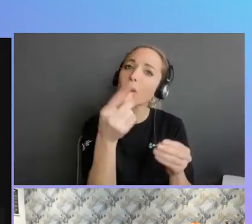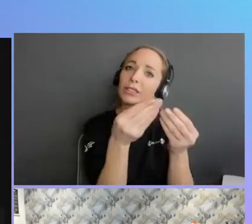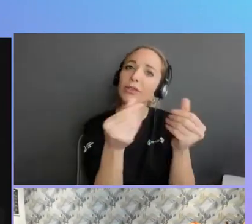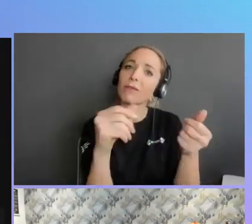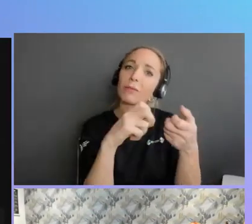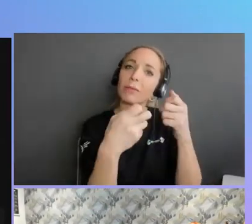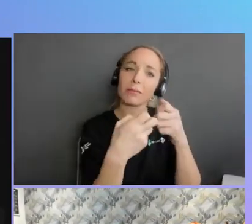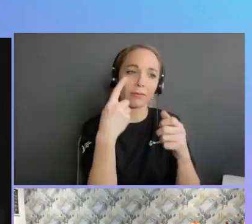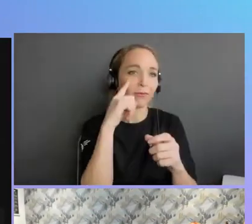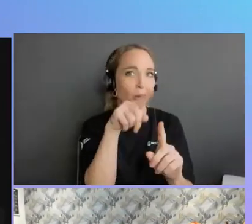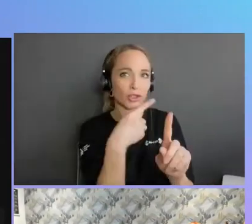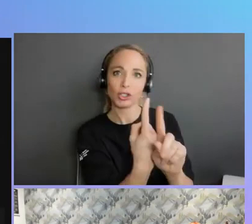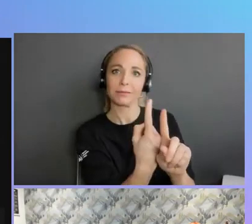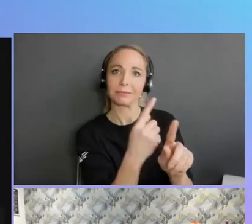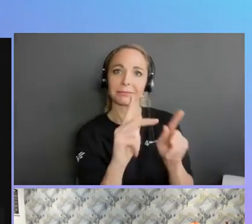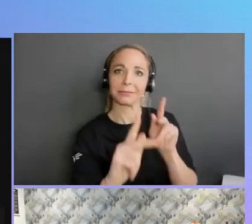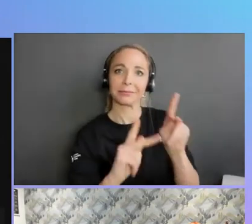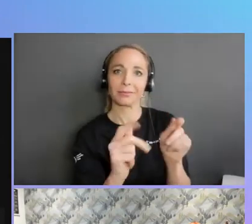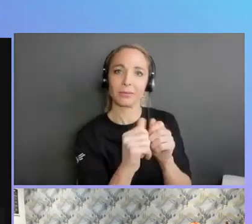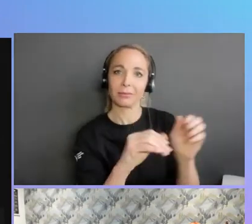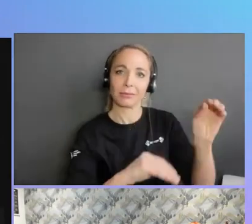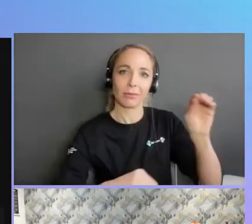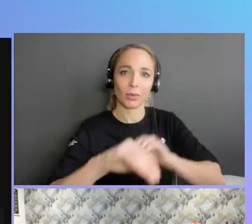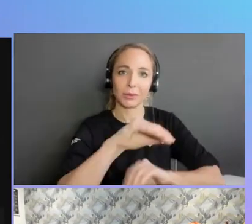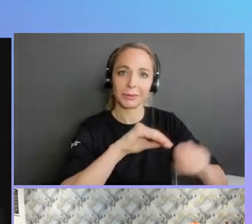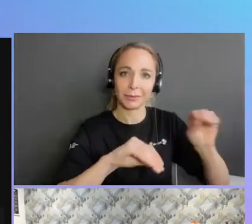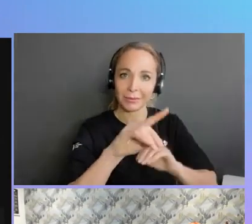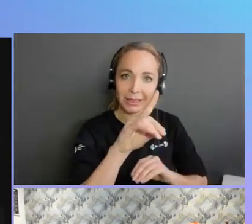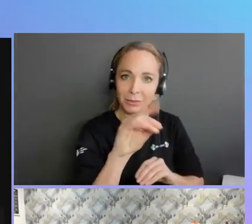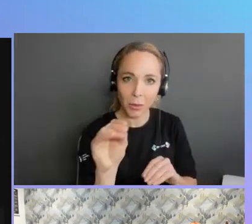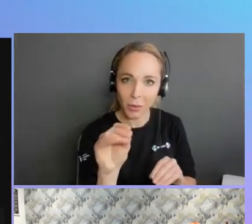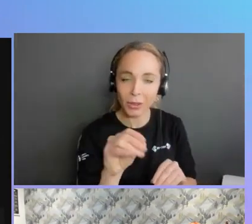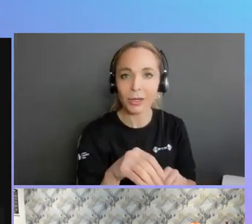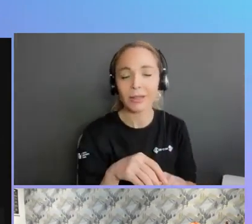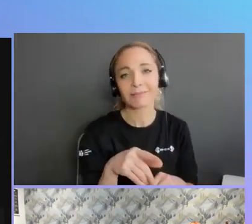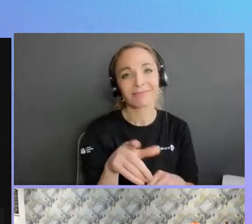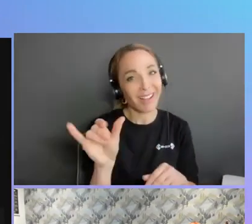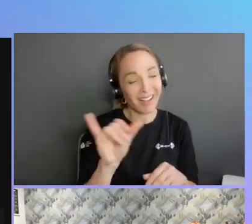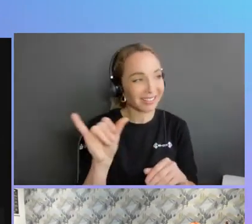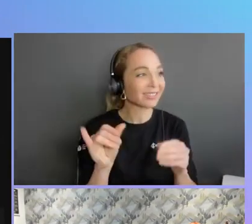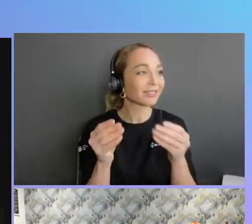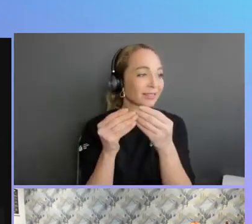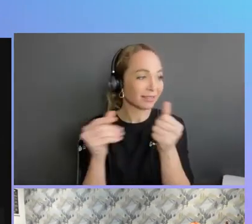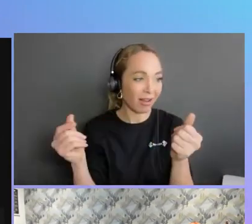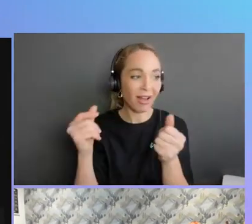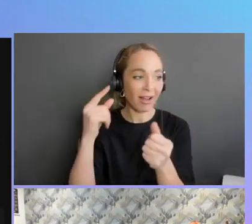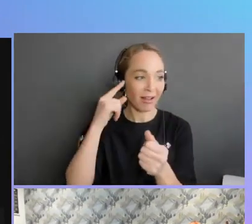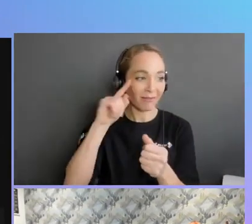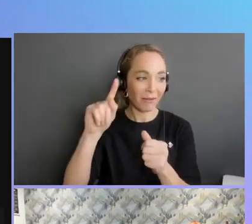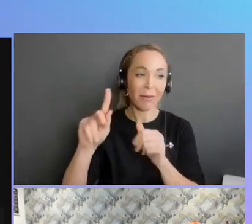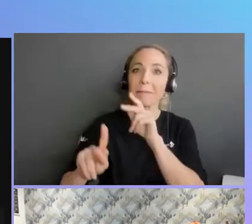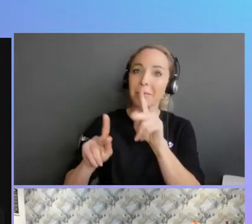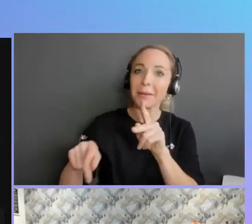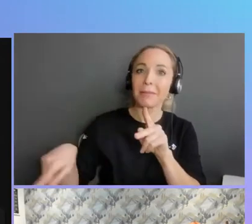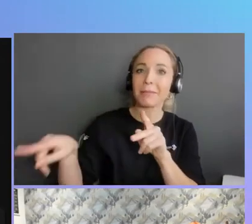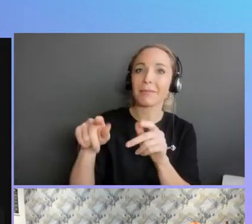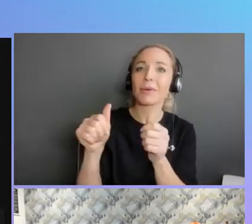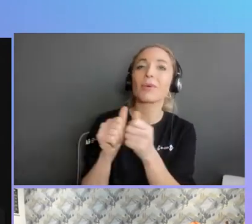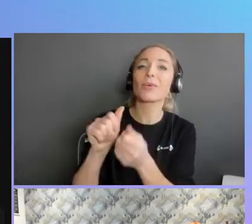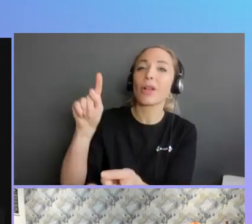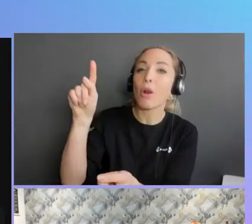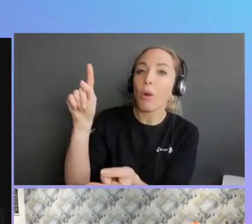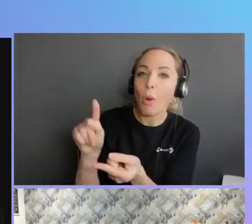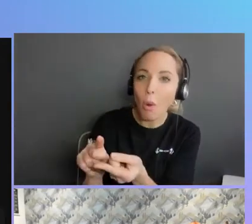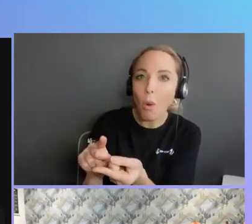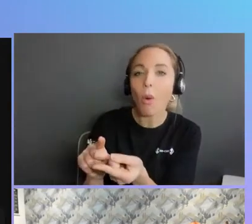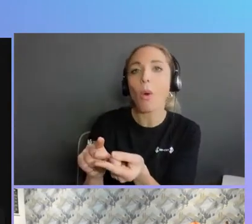you're also thinking of people with slow internet connection. They can't load complex like